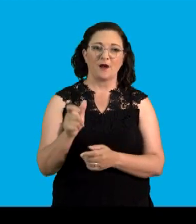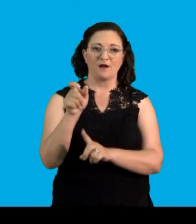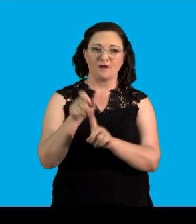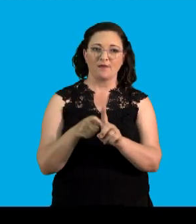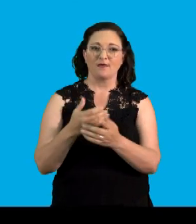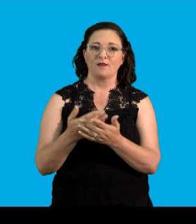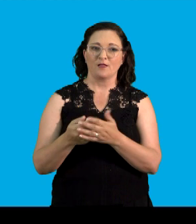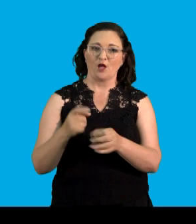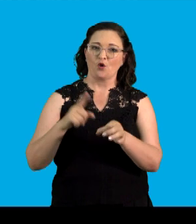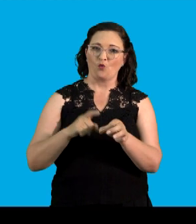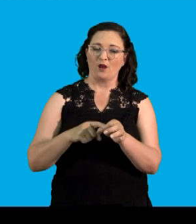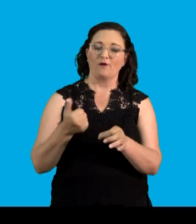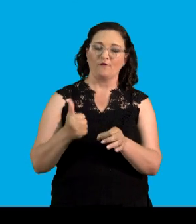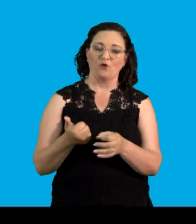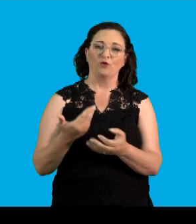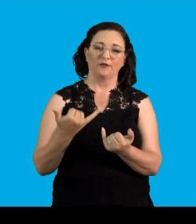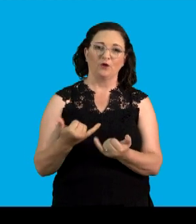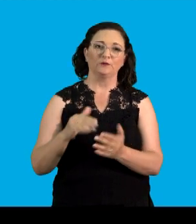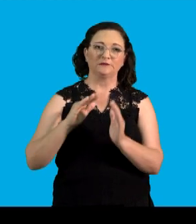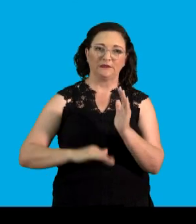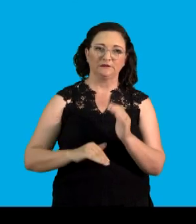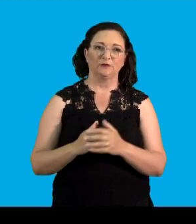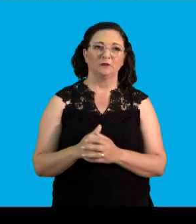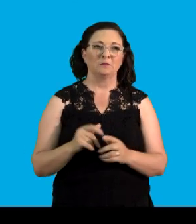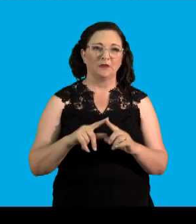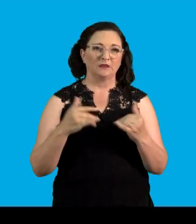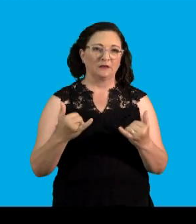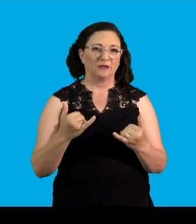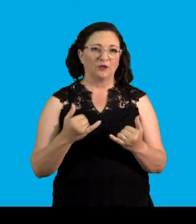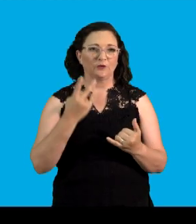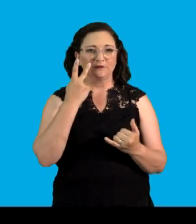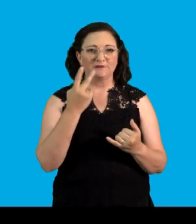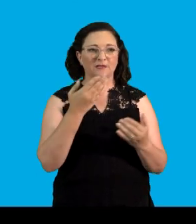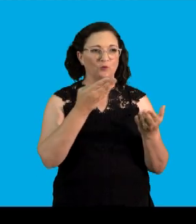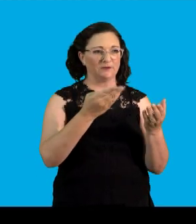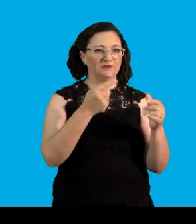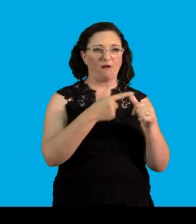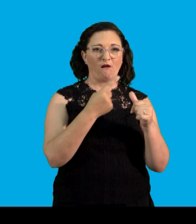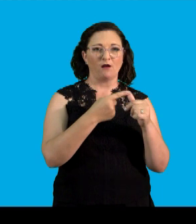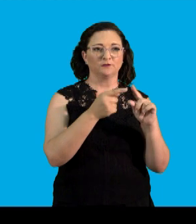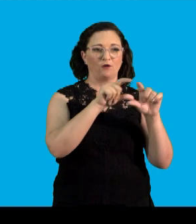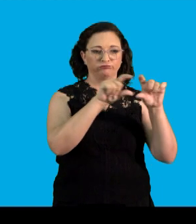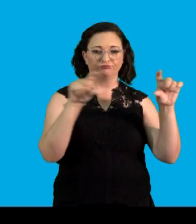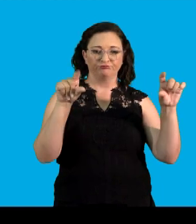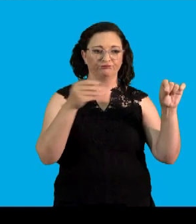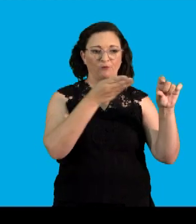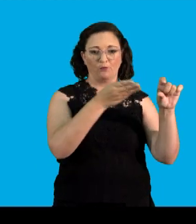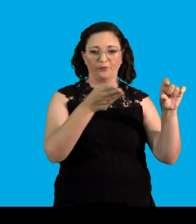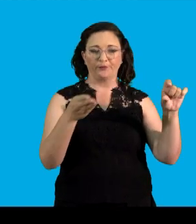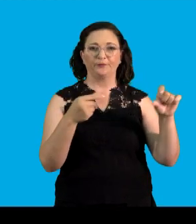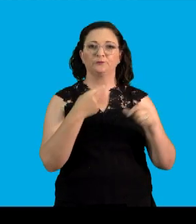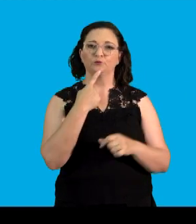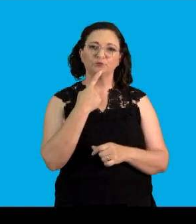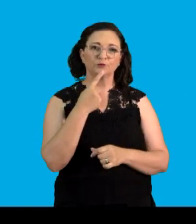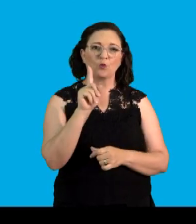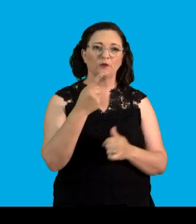a discount. So what is the correct answer? Remember, we get the questions from here. We get the questions from this block. So what is the